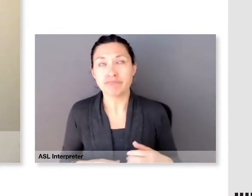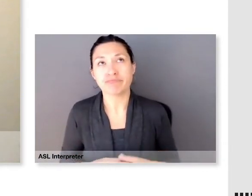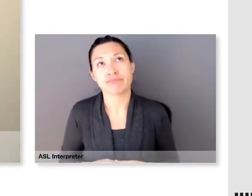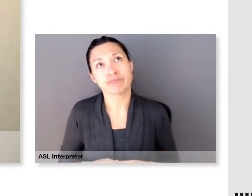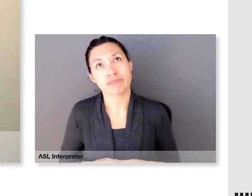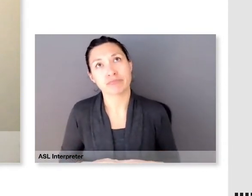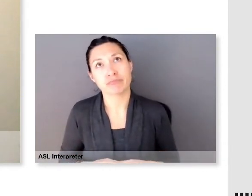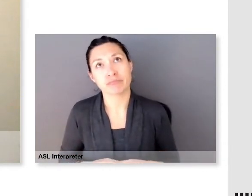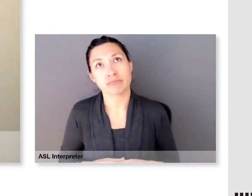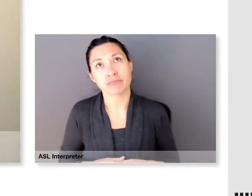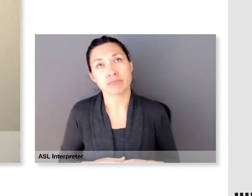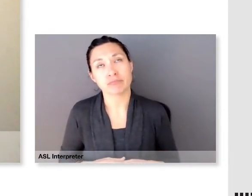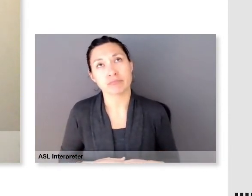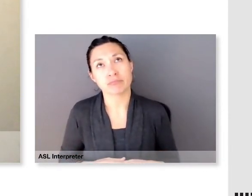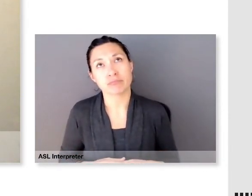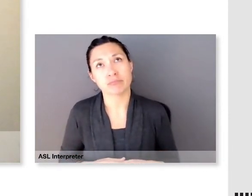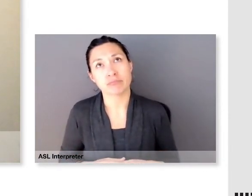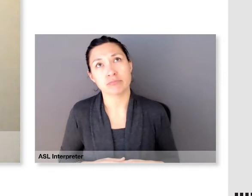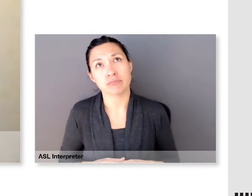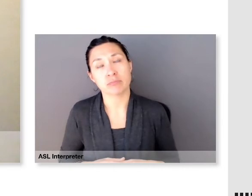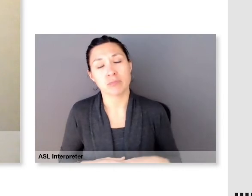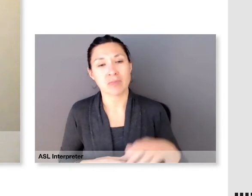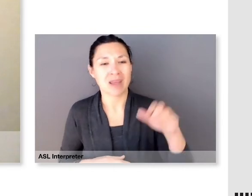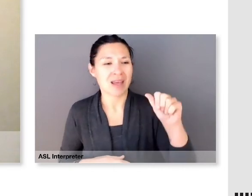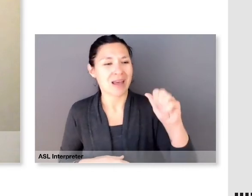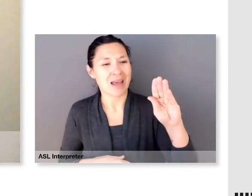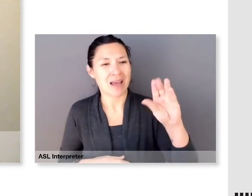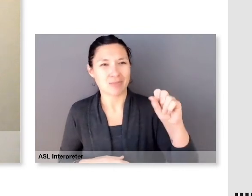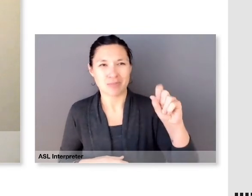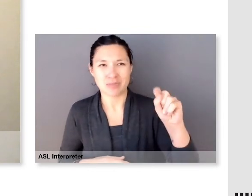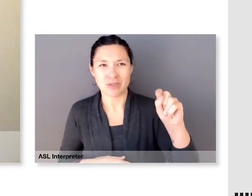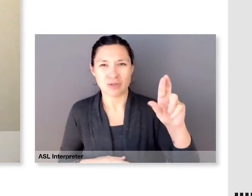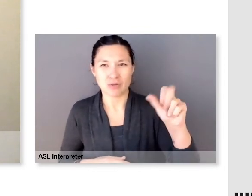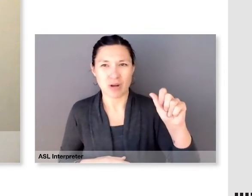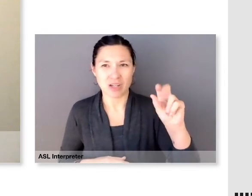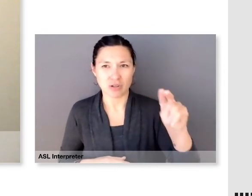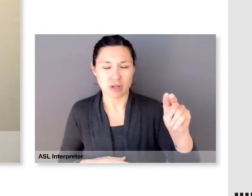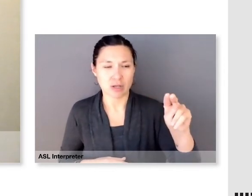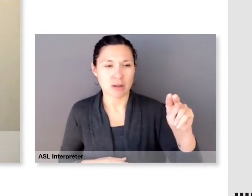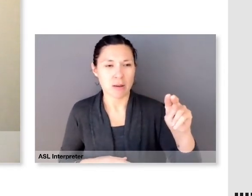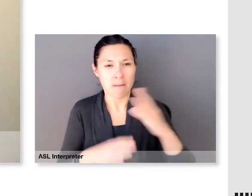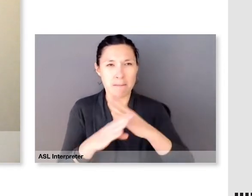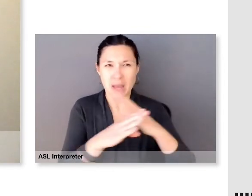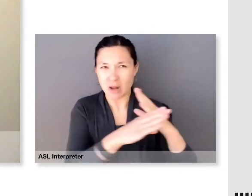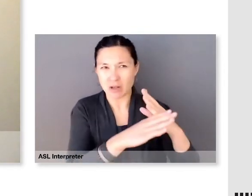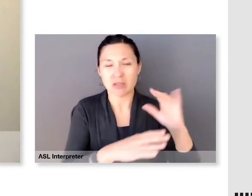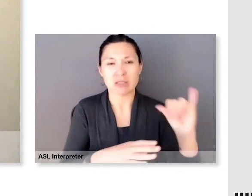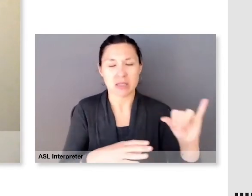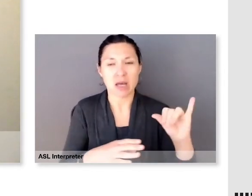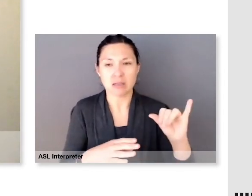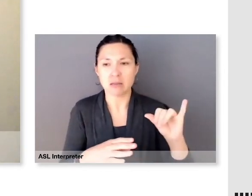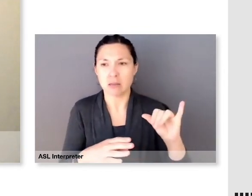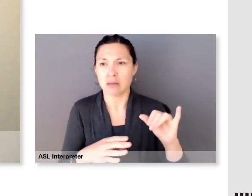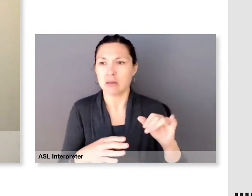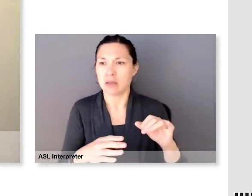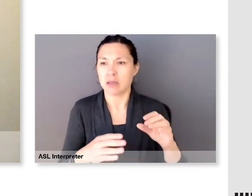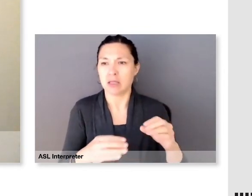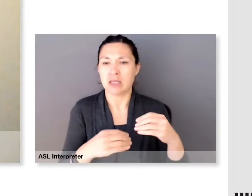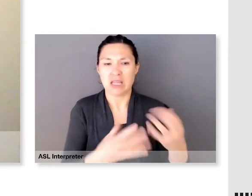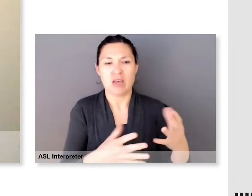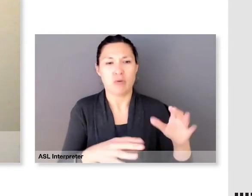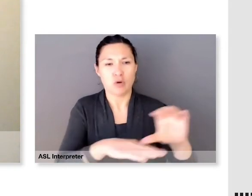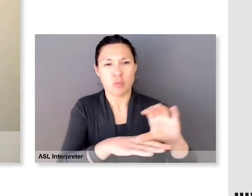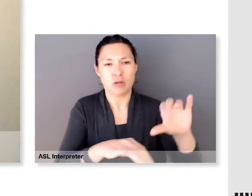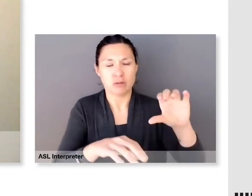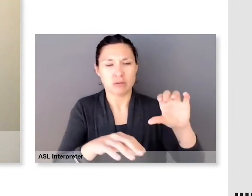that gives computer science, I think abstraction barriers give technological systems much of their power. There are many examples of this, right? The fact that you can, in non-pandemic